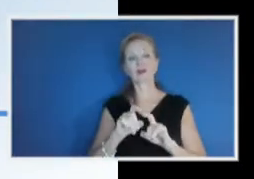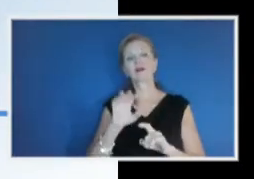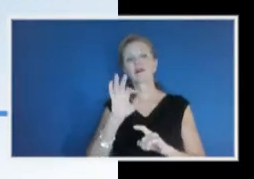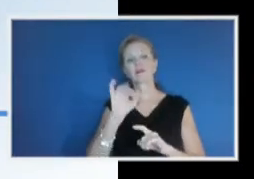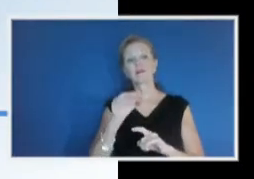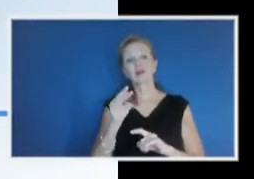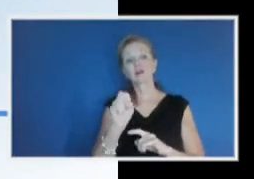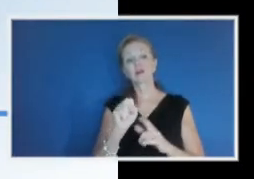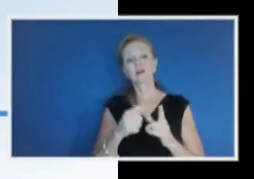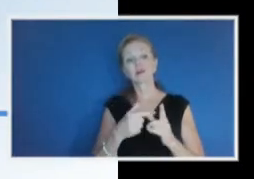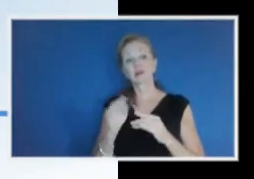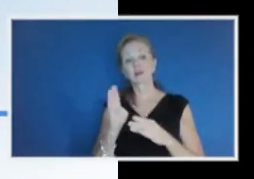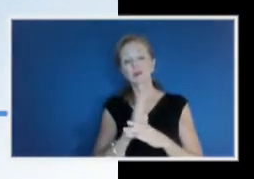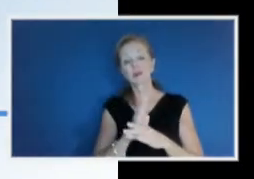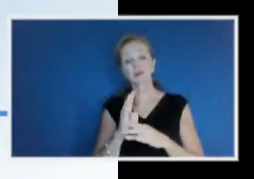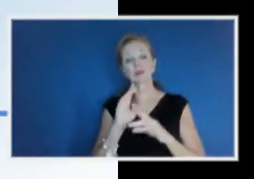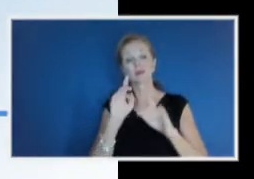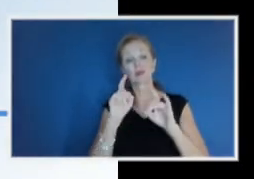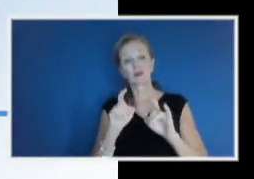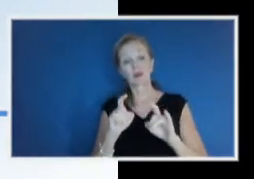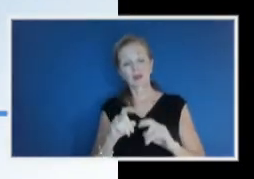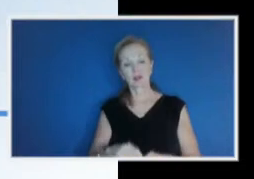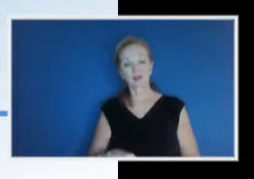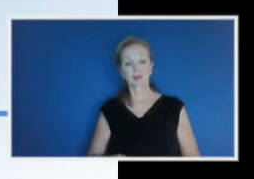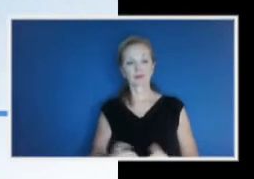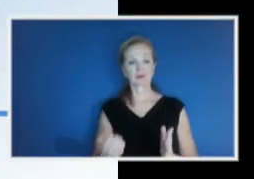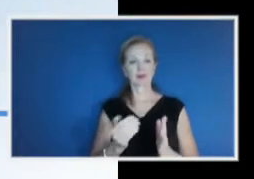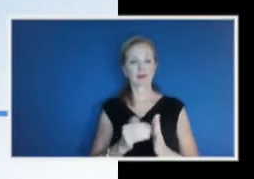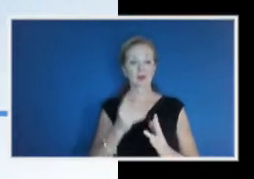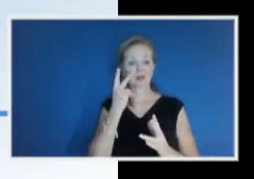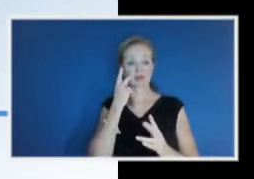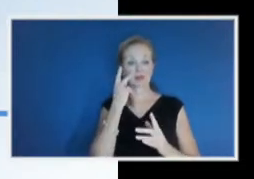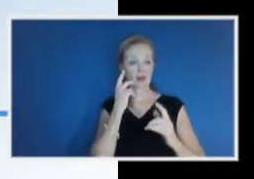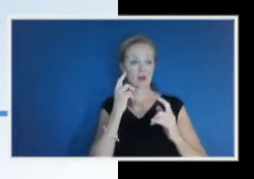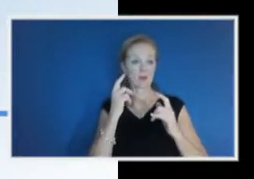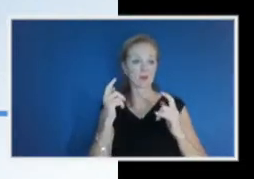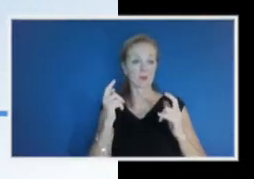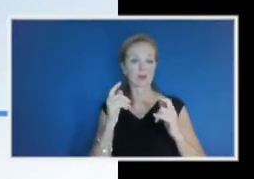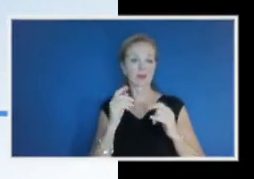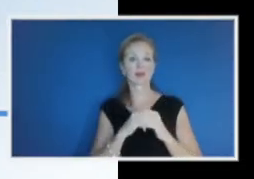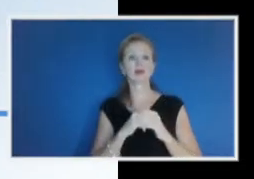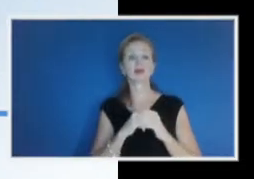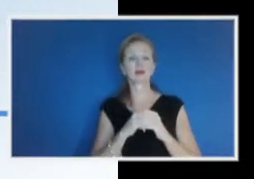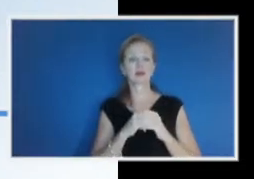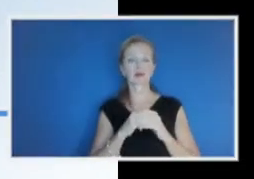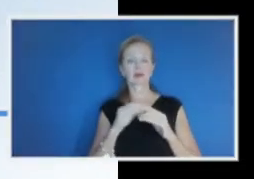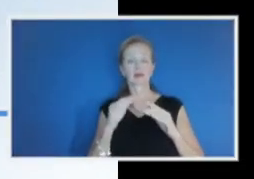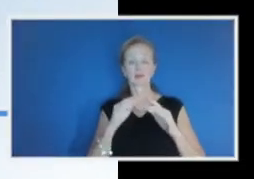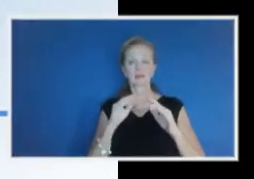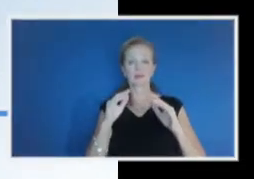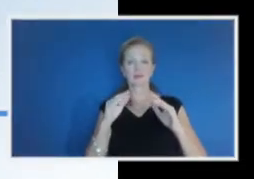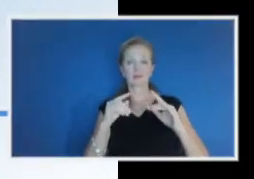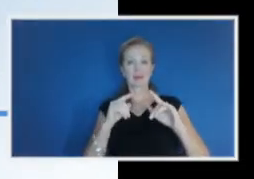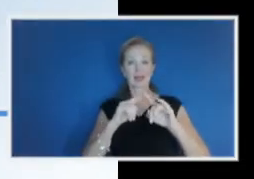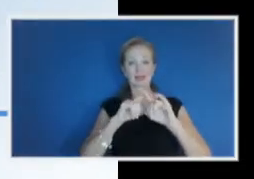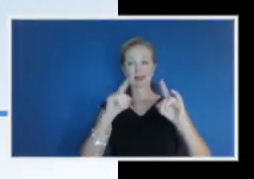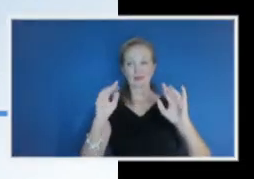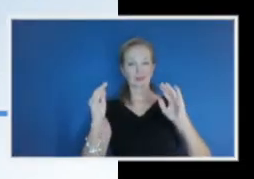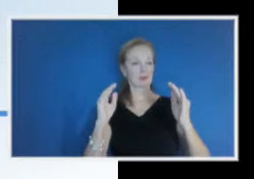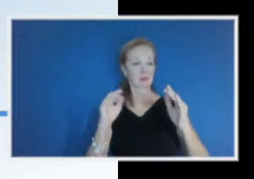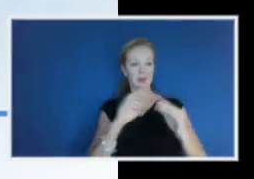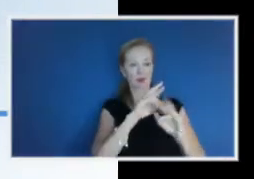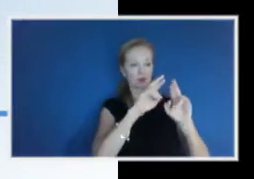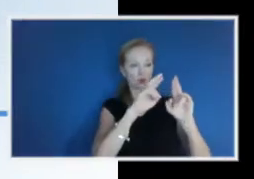survey is businesses. And again, we saw very large disparities between the receipts of